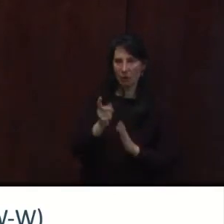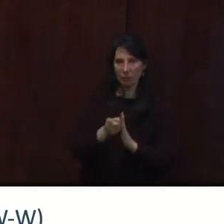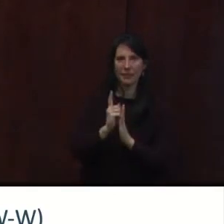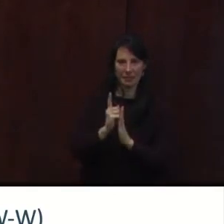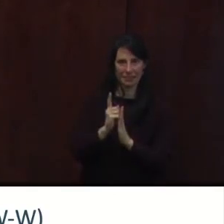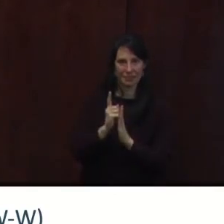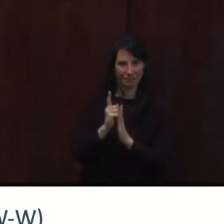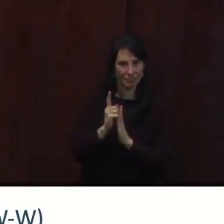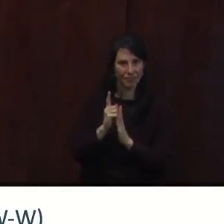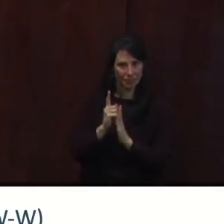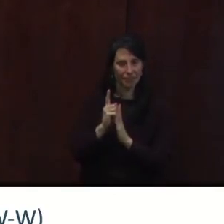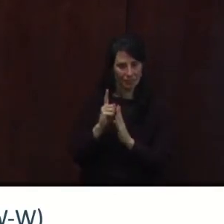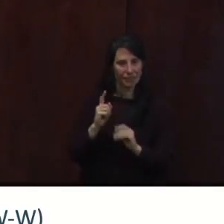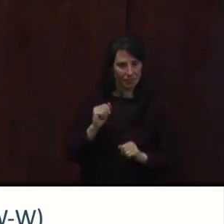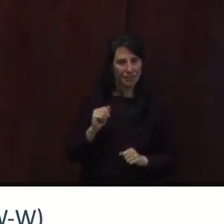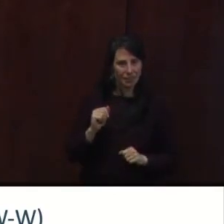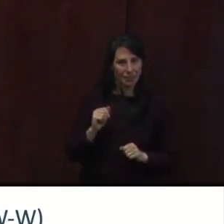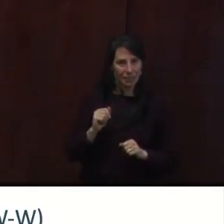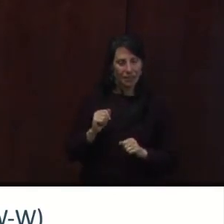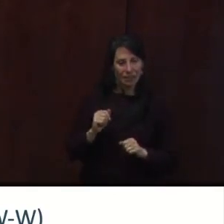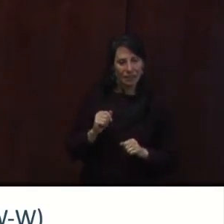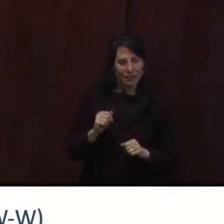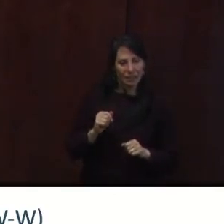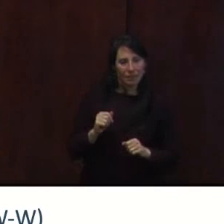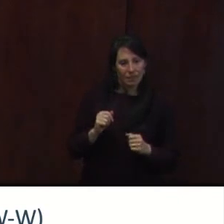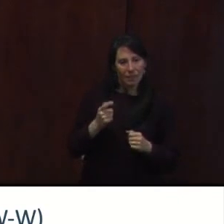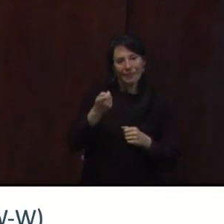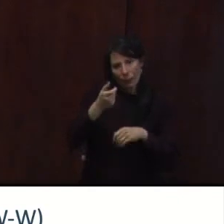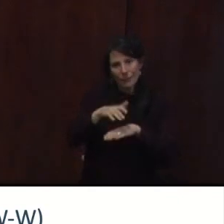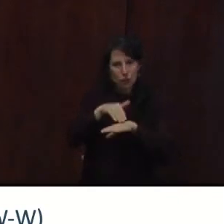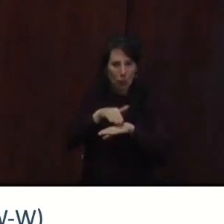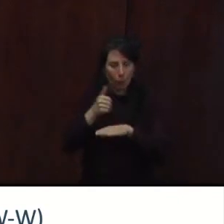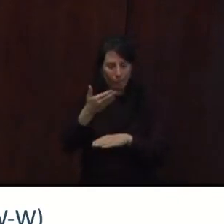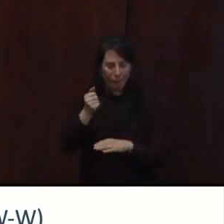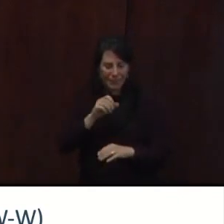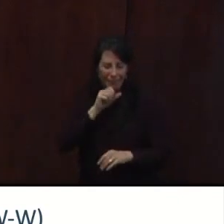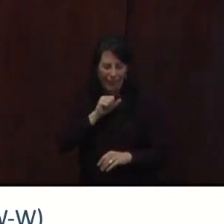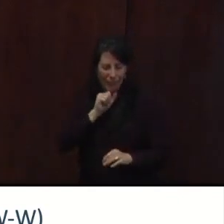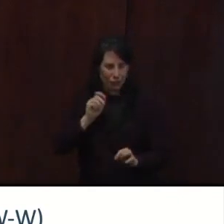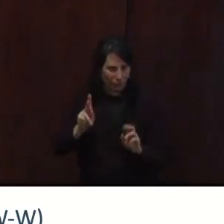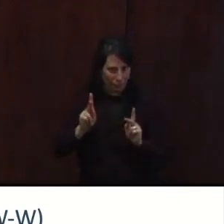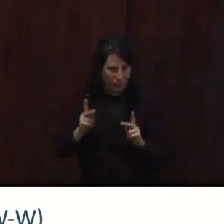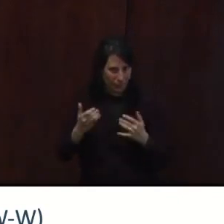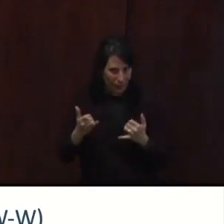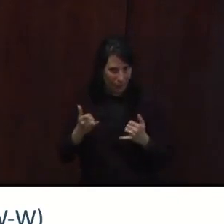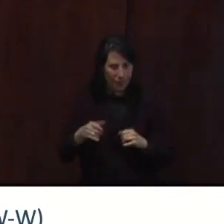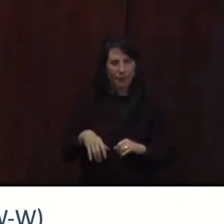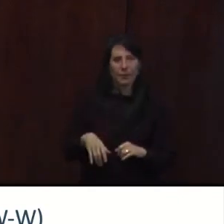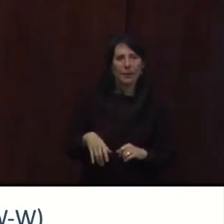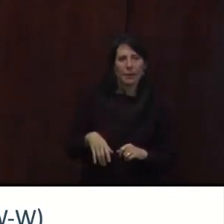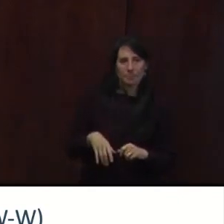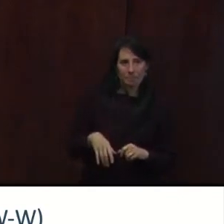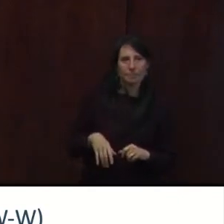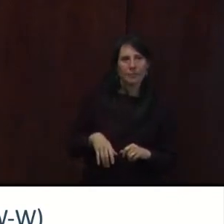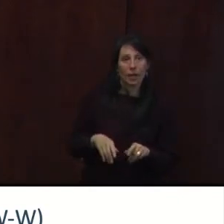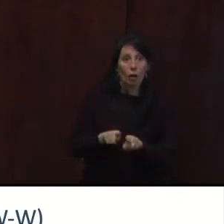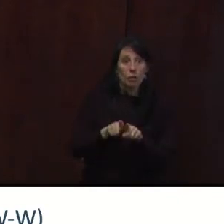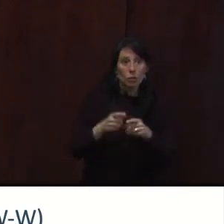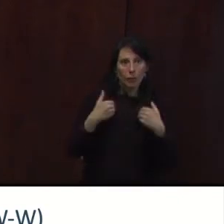on now. In addition to that 600 at fixed sites, we're also doing about 70 mobile VAX site operations today as